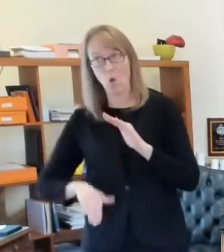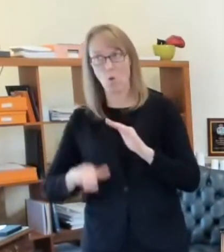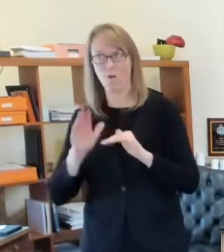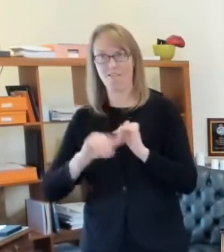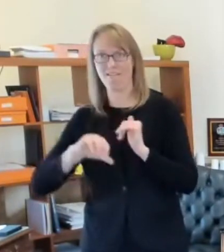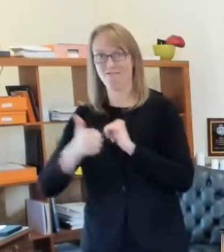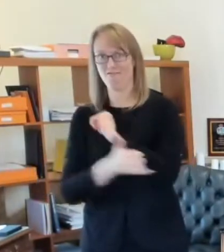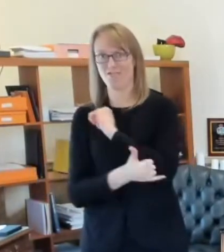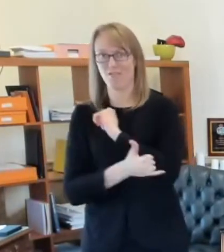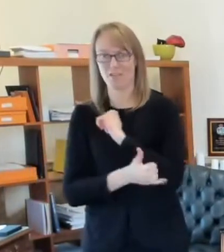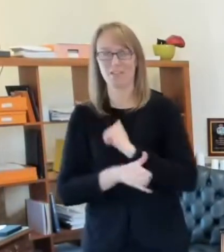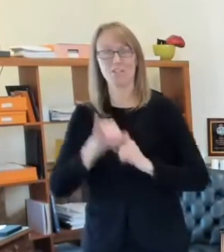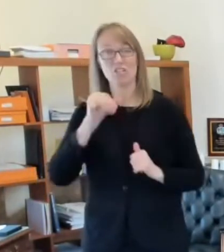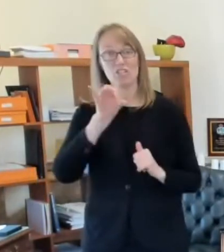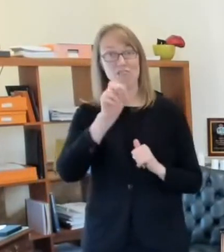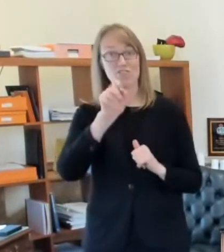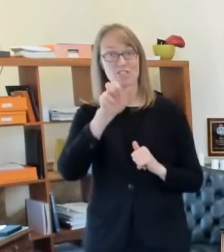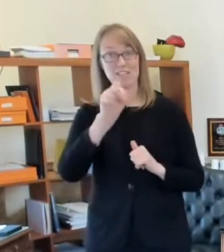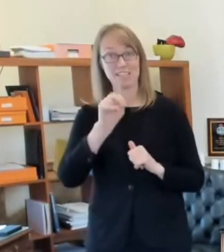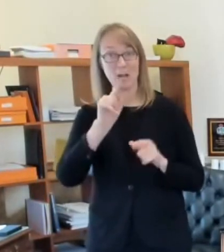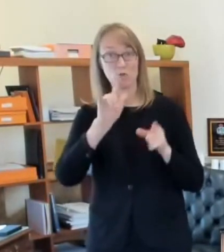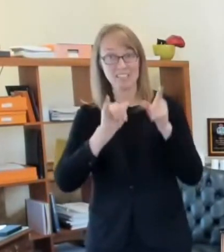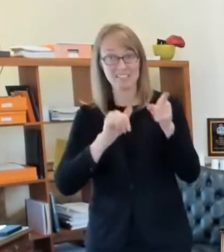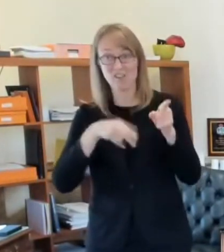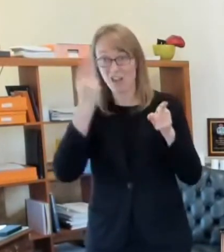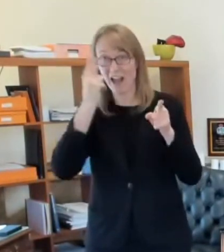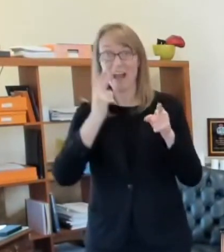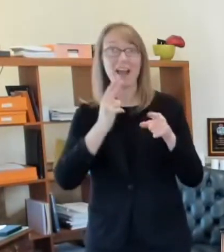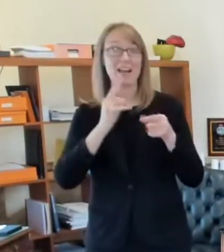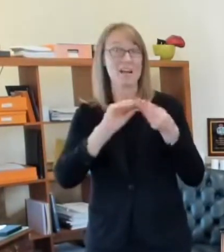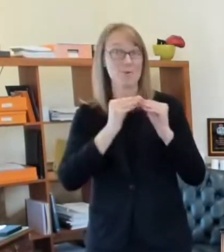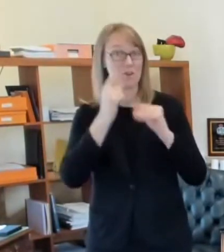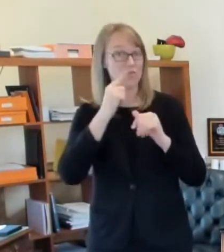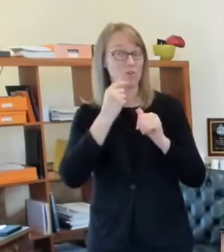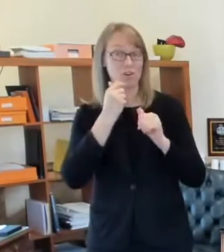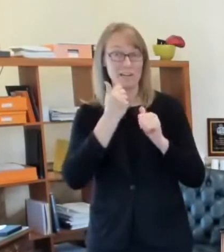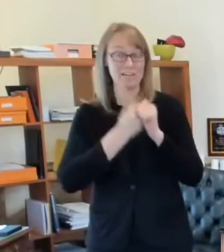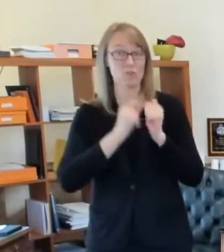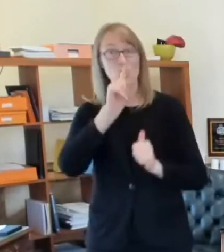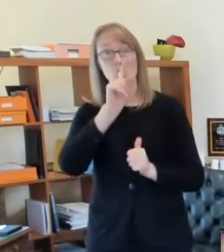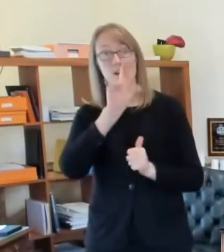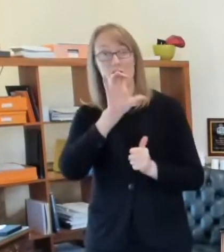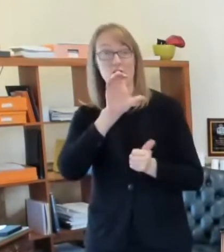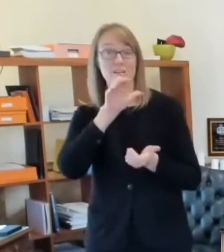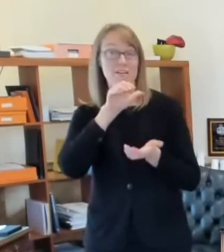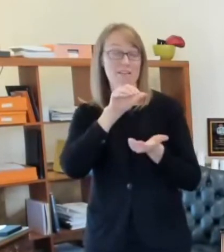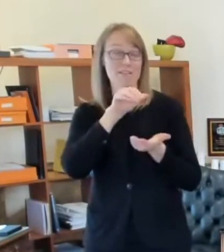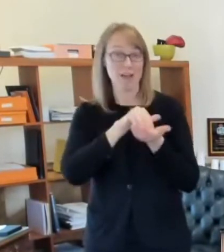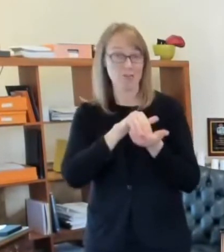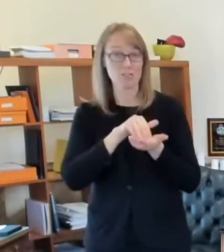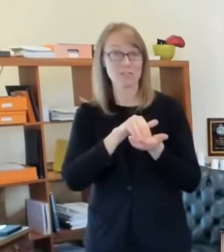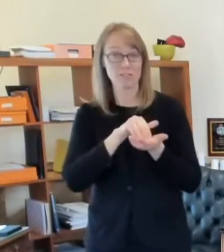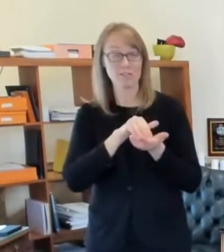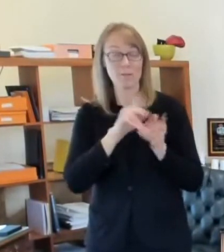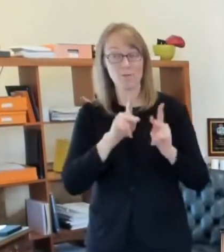101 cases per 100,000 people. The city of St. Louis is having 44. That's a much lower